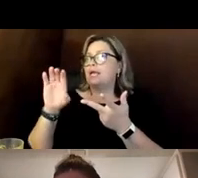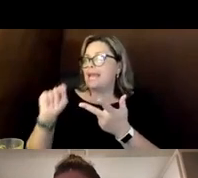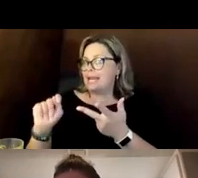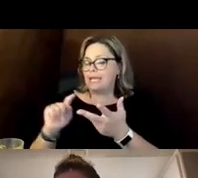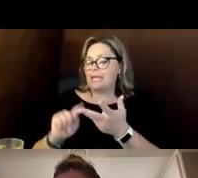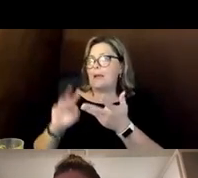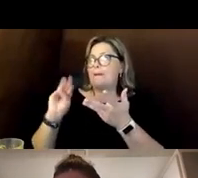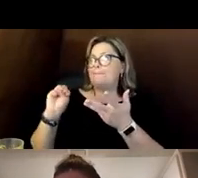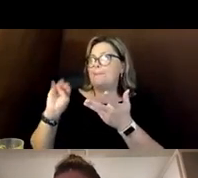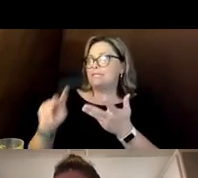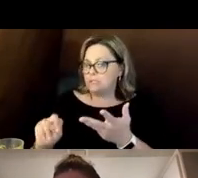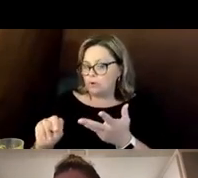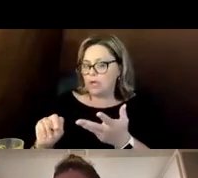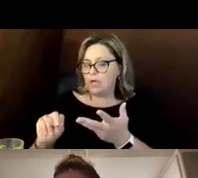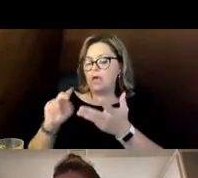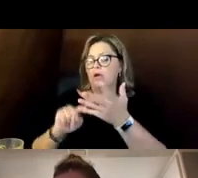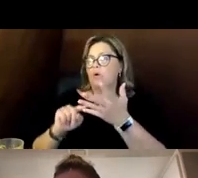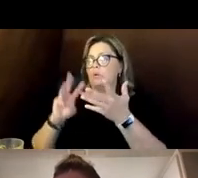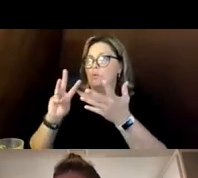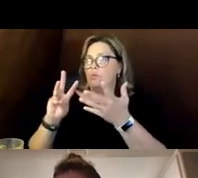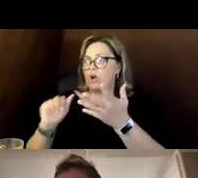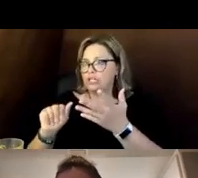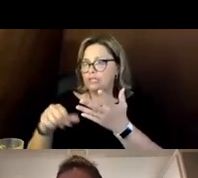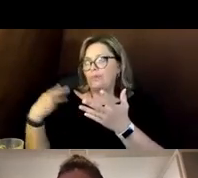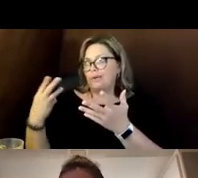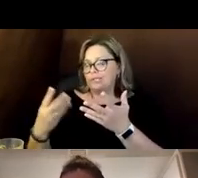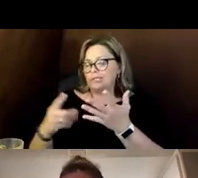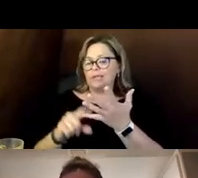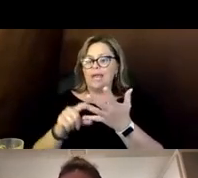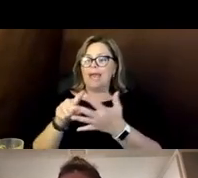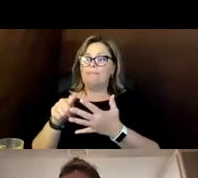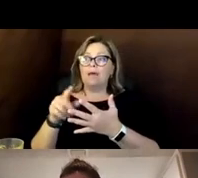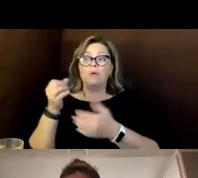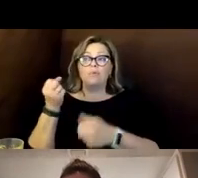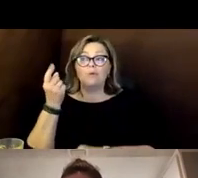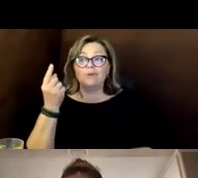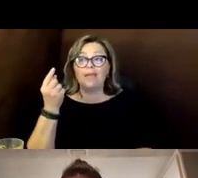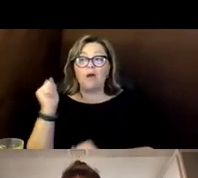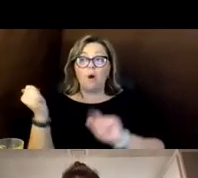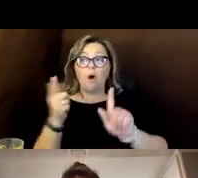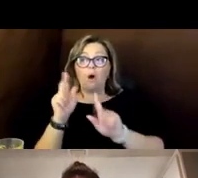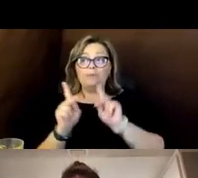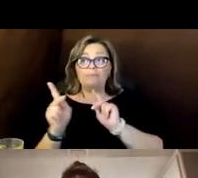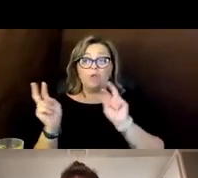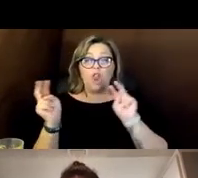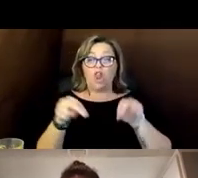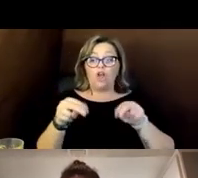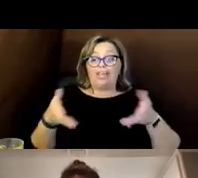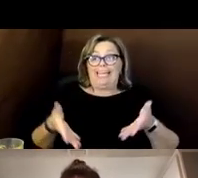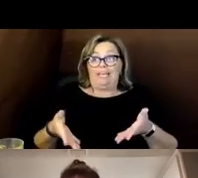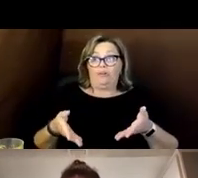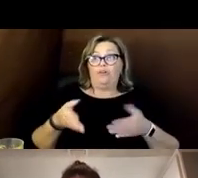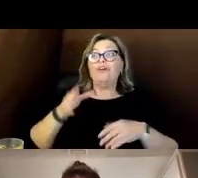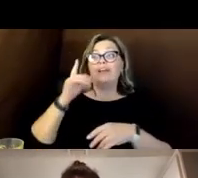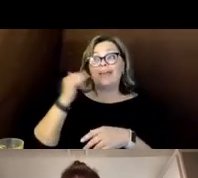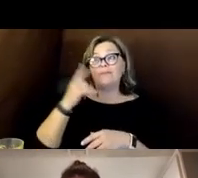everybody's eye is on California because they're saying the reforms that we're making will probably most likely be mirrored